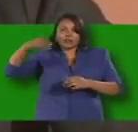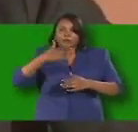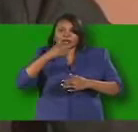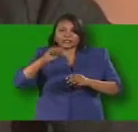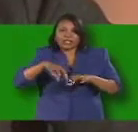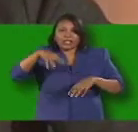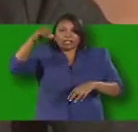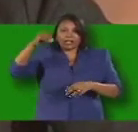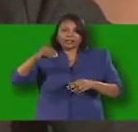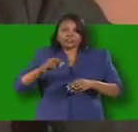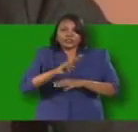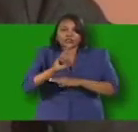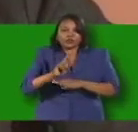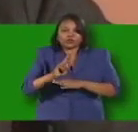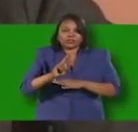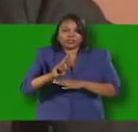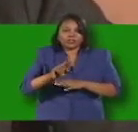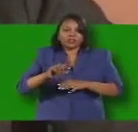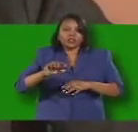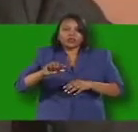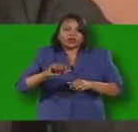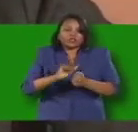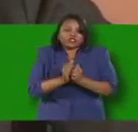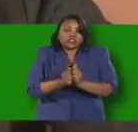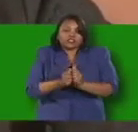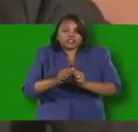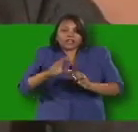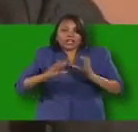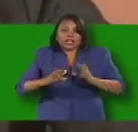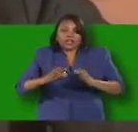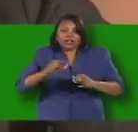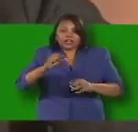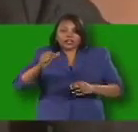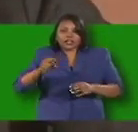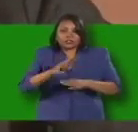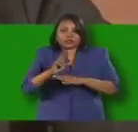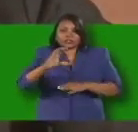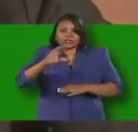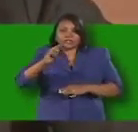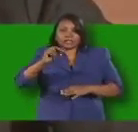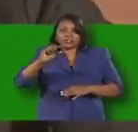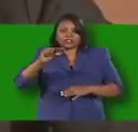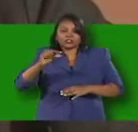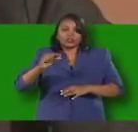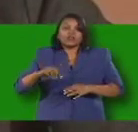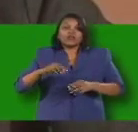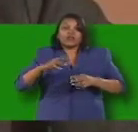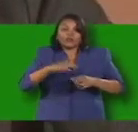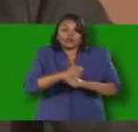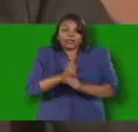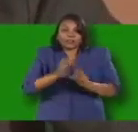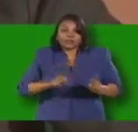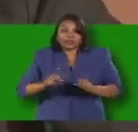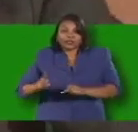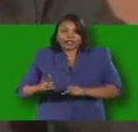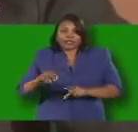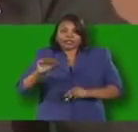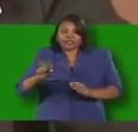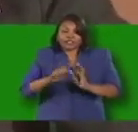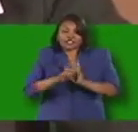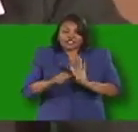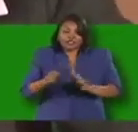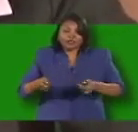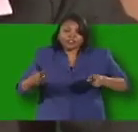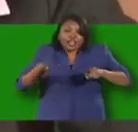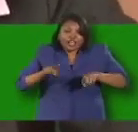even changing out the government's fleet to CNG. So those types of measures, which are also reflected in the policy, will be happening. Of course, the time frame,